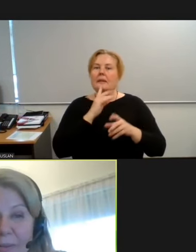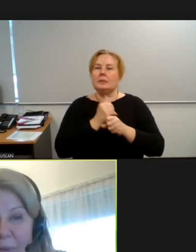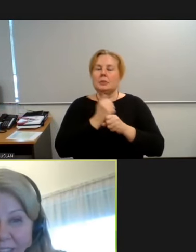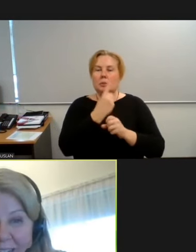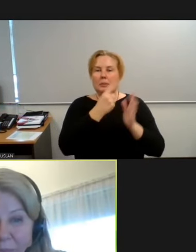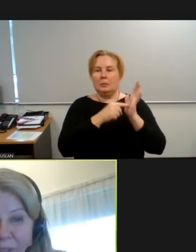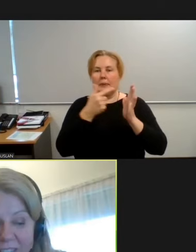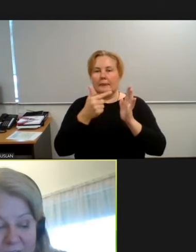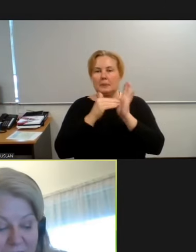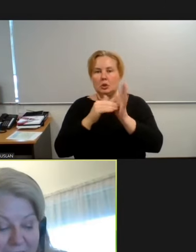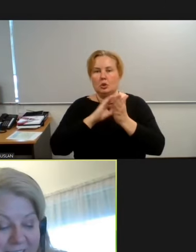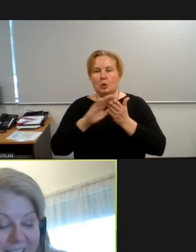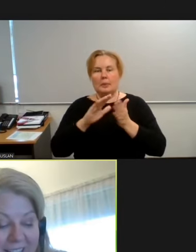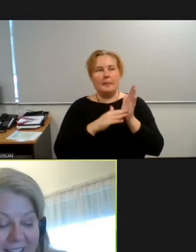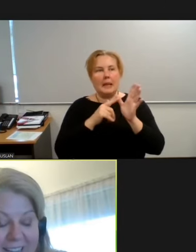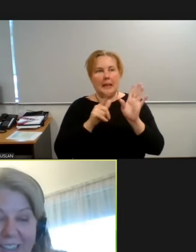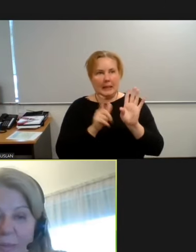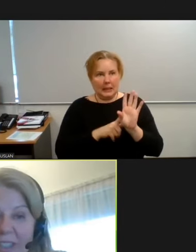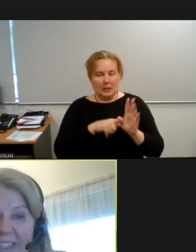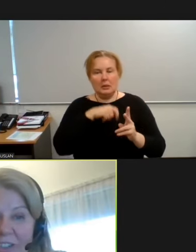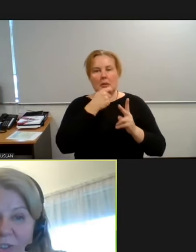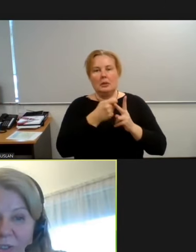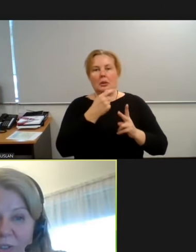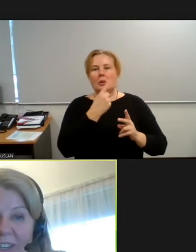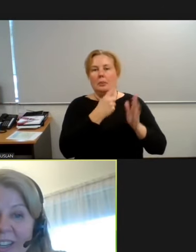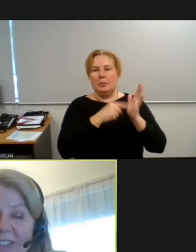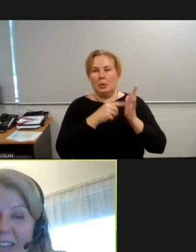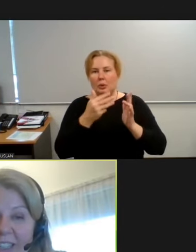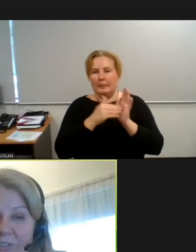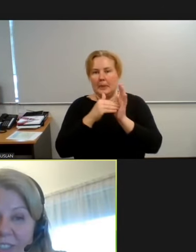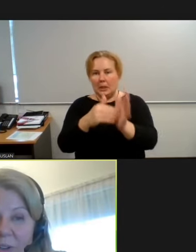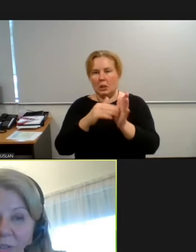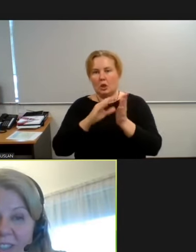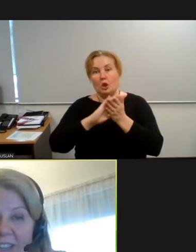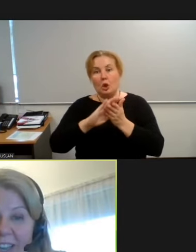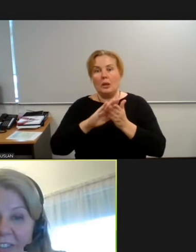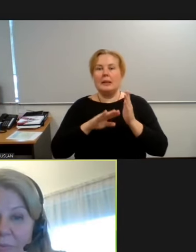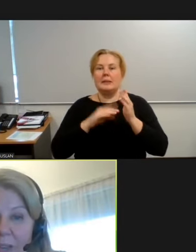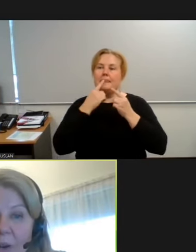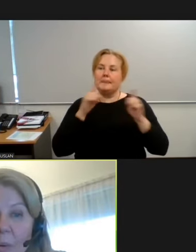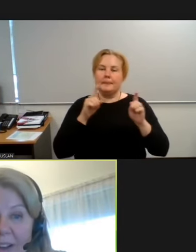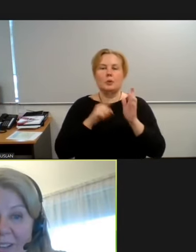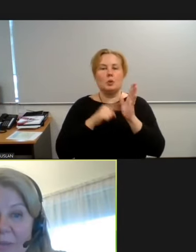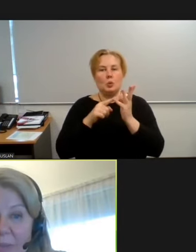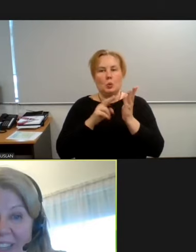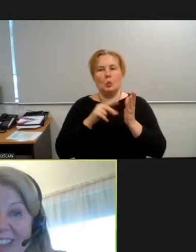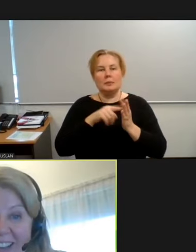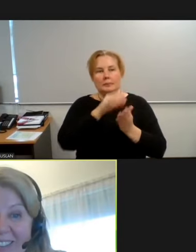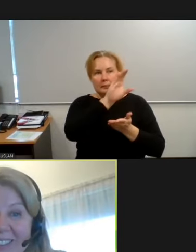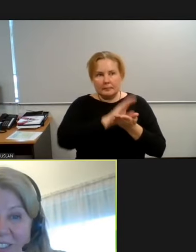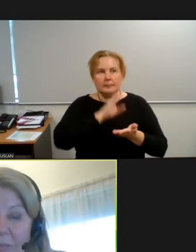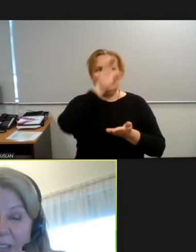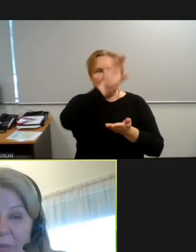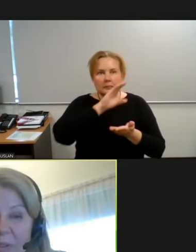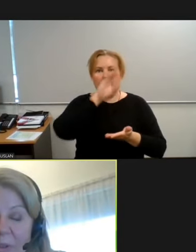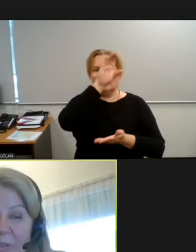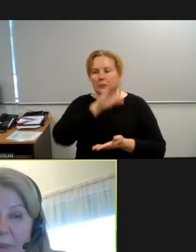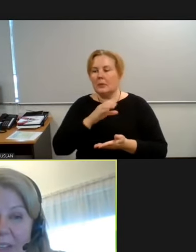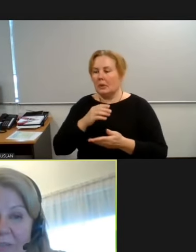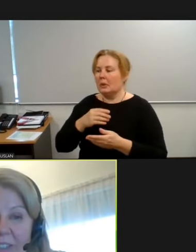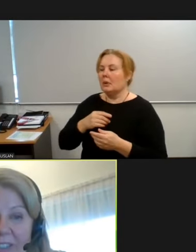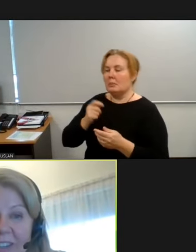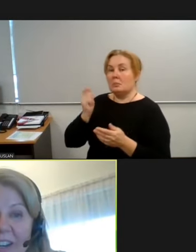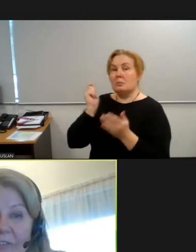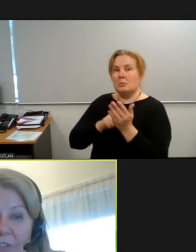and a $9.8 million announcement in June. So as a result, there have been quite many thousands of people who